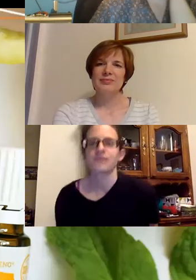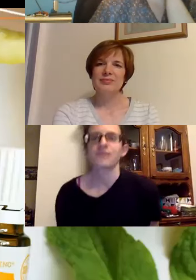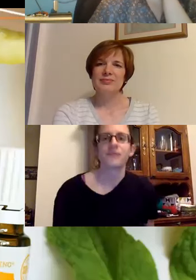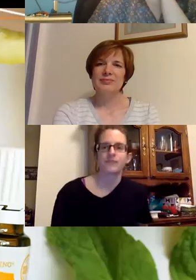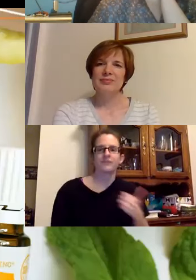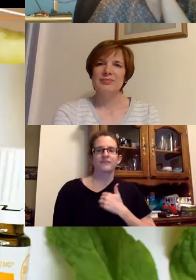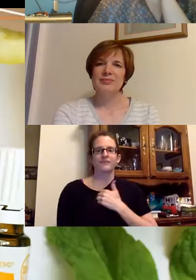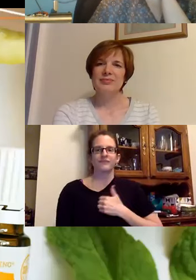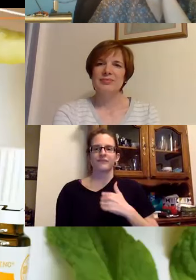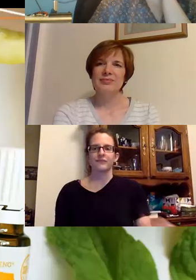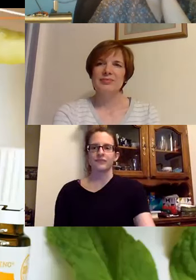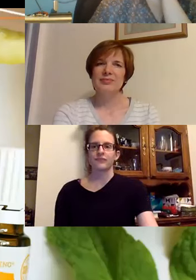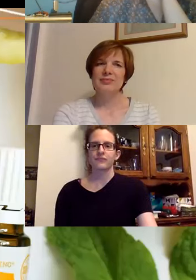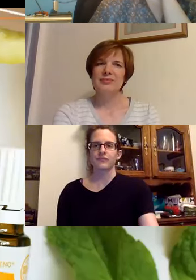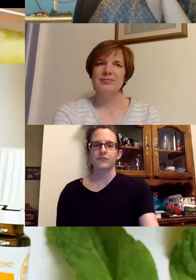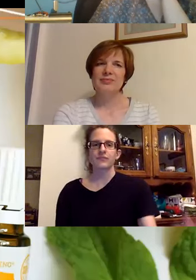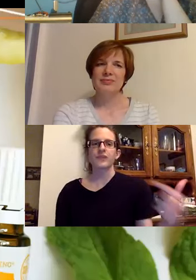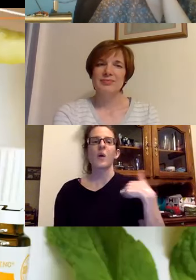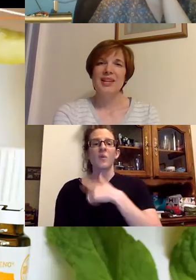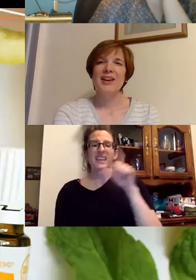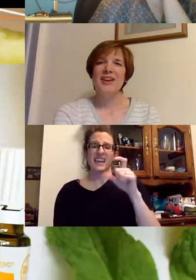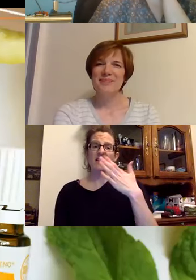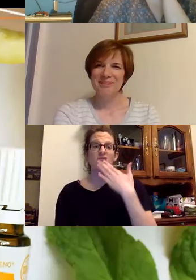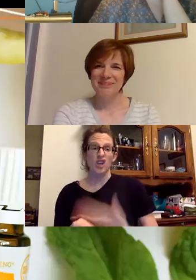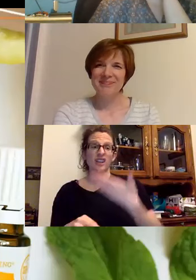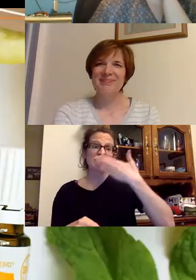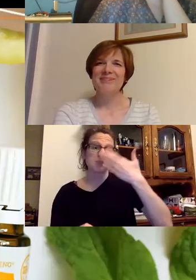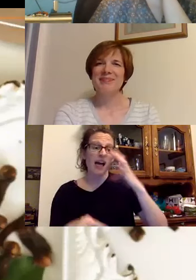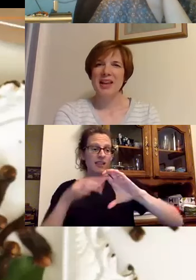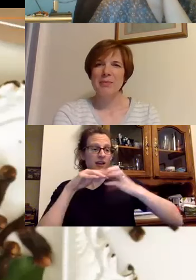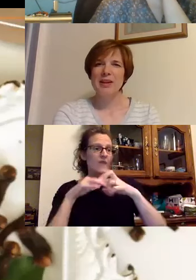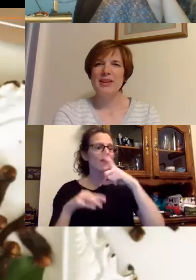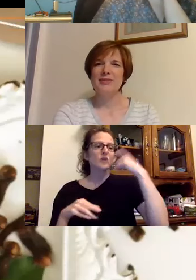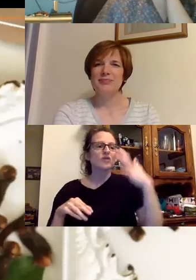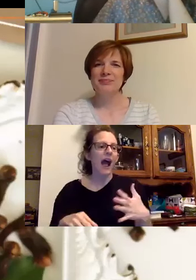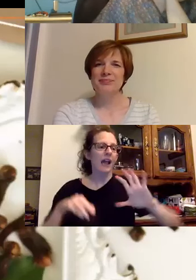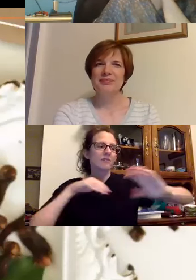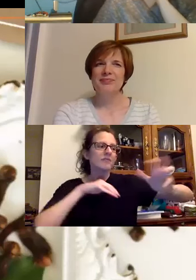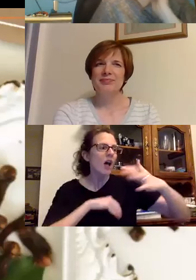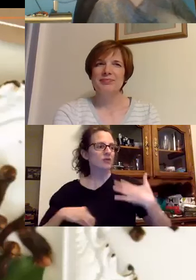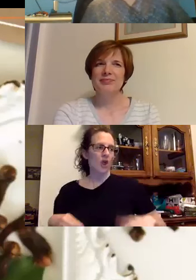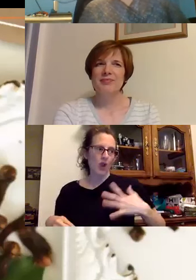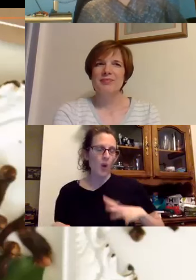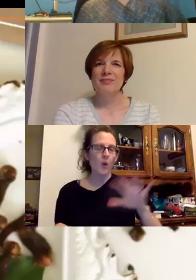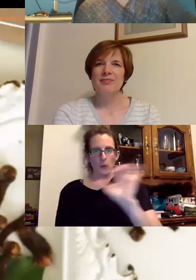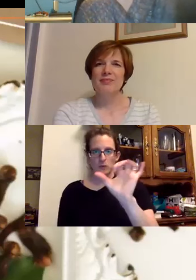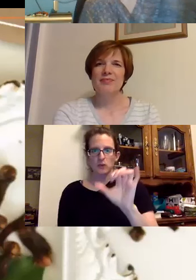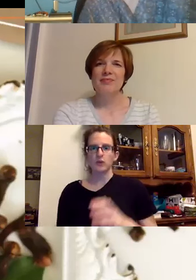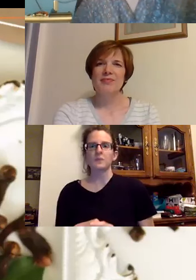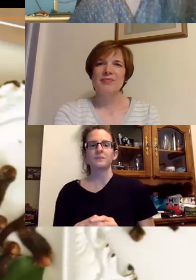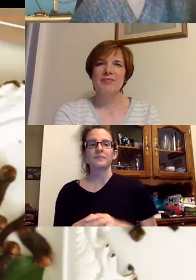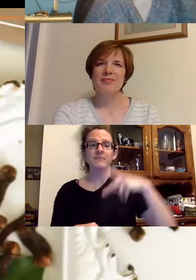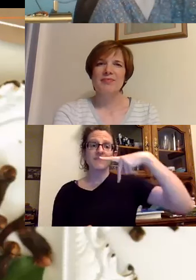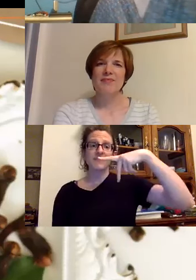mood booster, which a lot of us need right now, right? So keep that on hand. Now